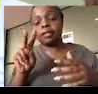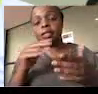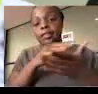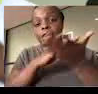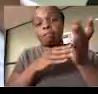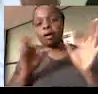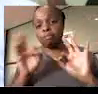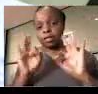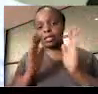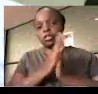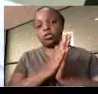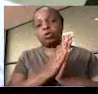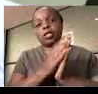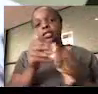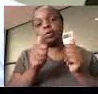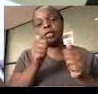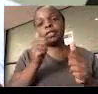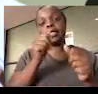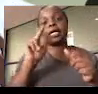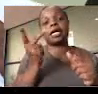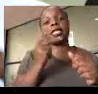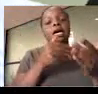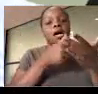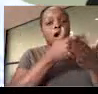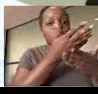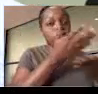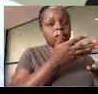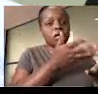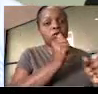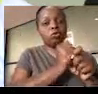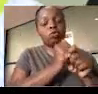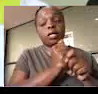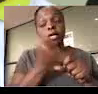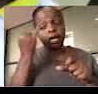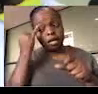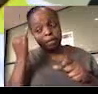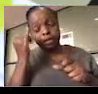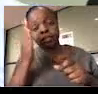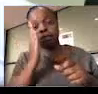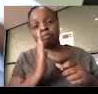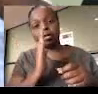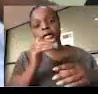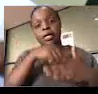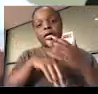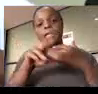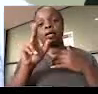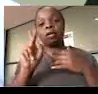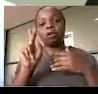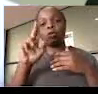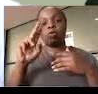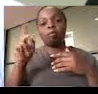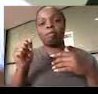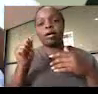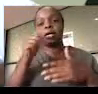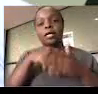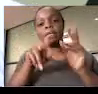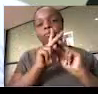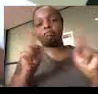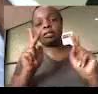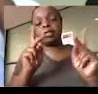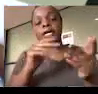you have to do is be a member of Kupa. You've seen how you can be a member of Kupa. The numbers are running down